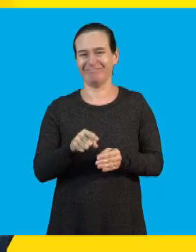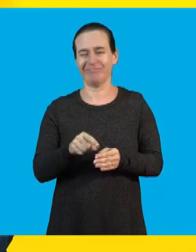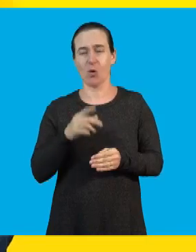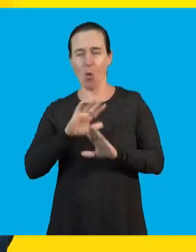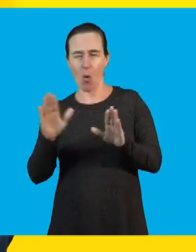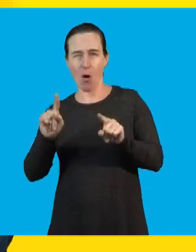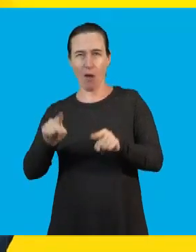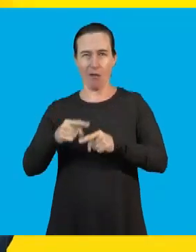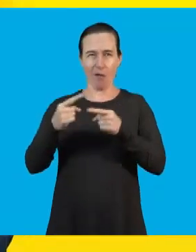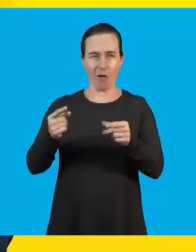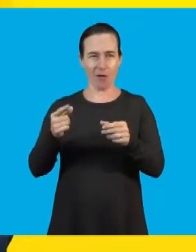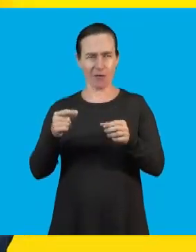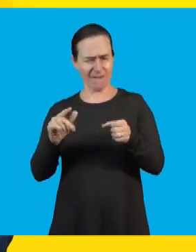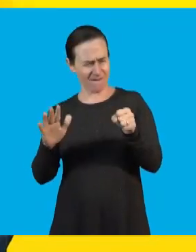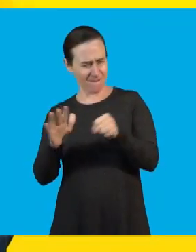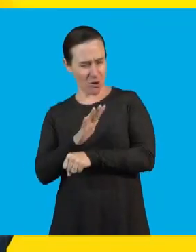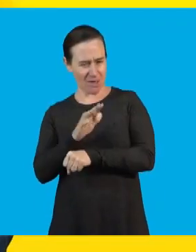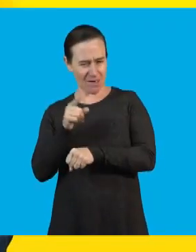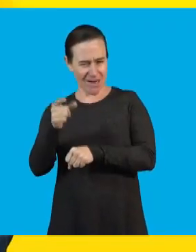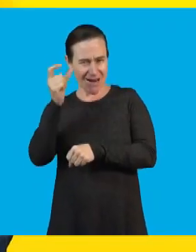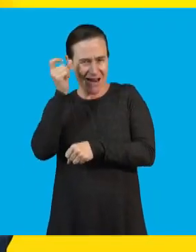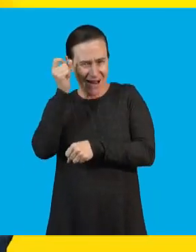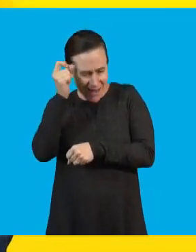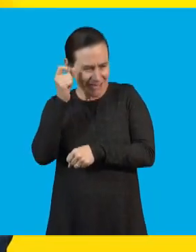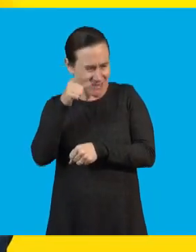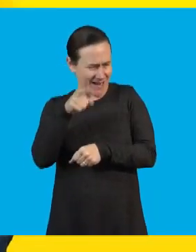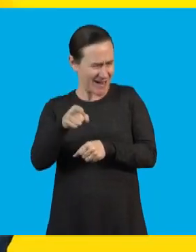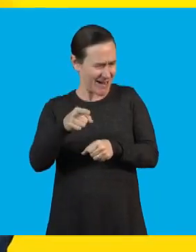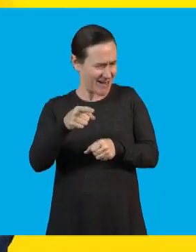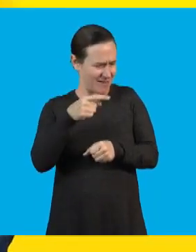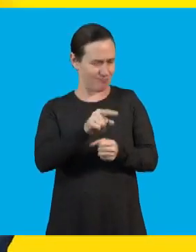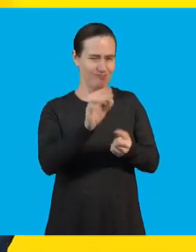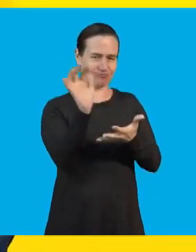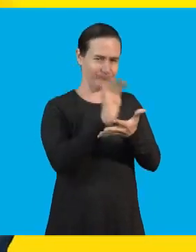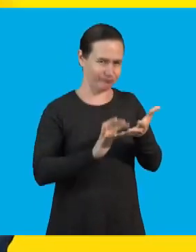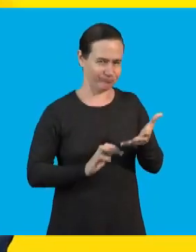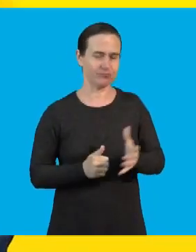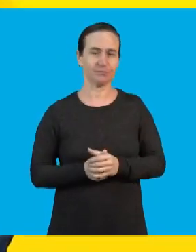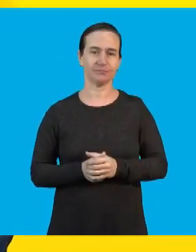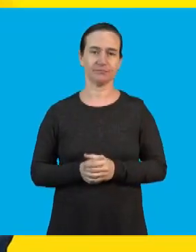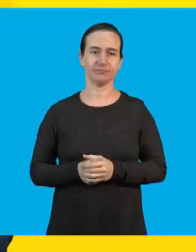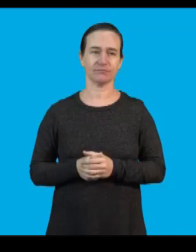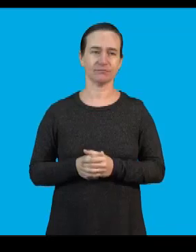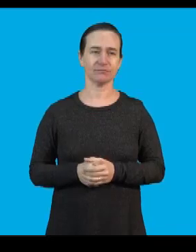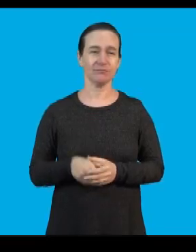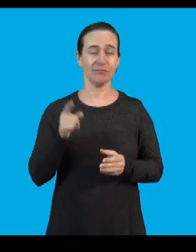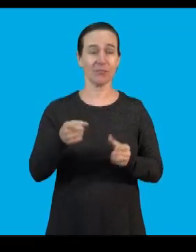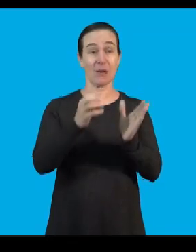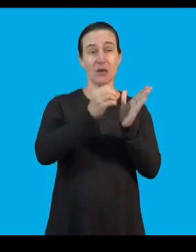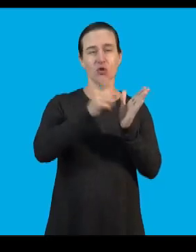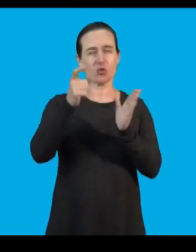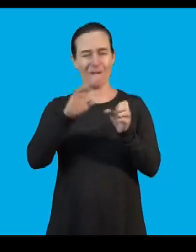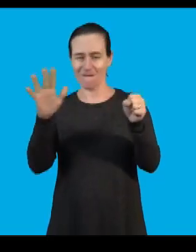make the correct inferences based on the text that they have read. Many times, learners fail to decode